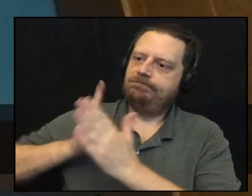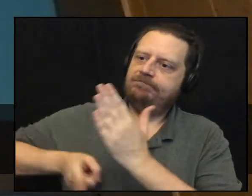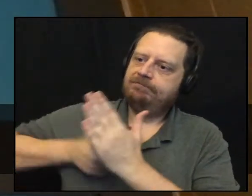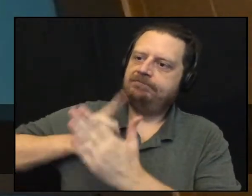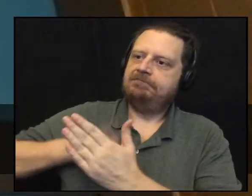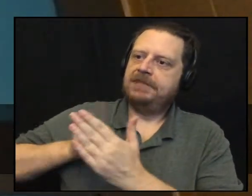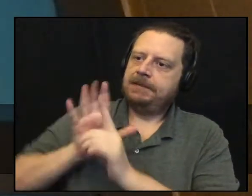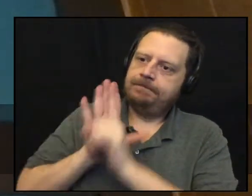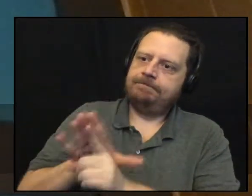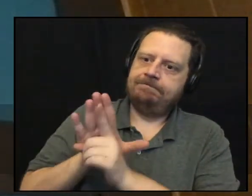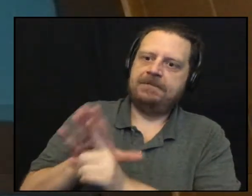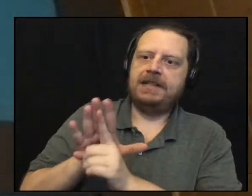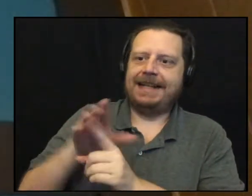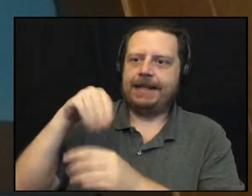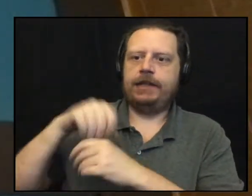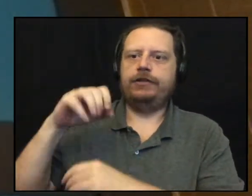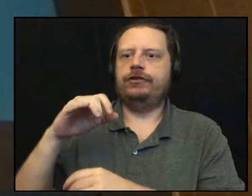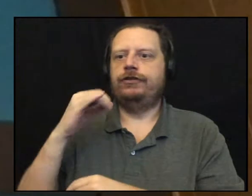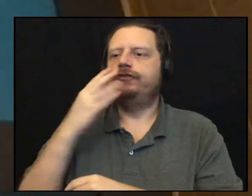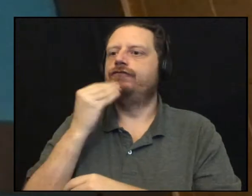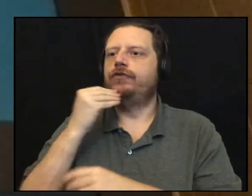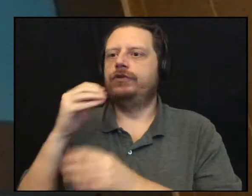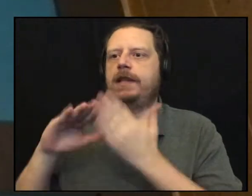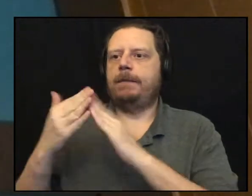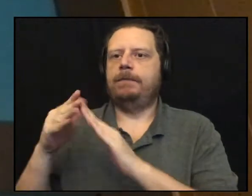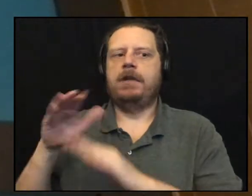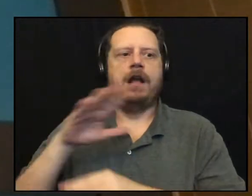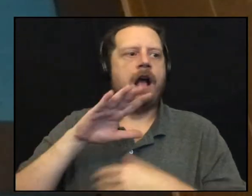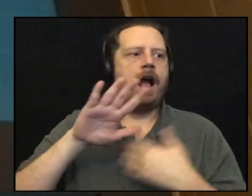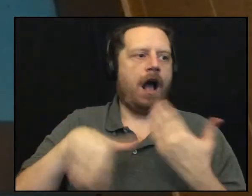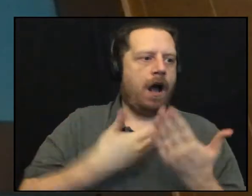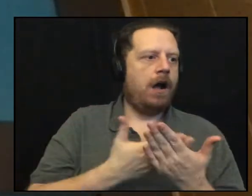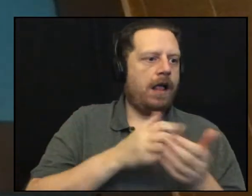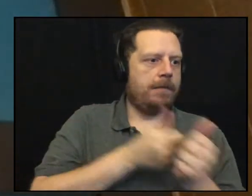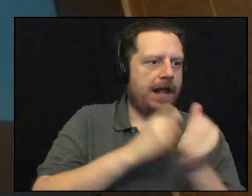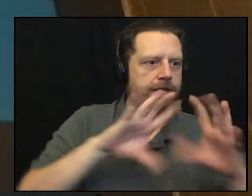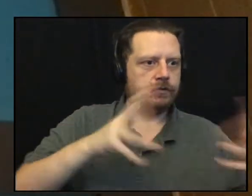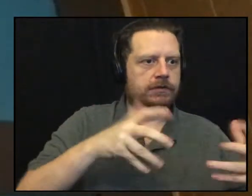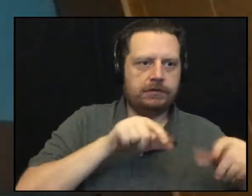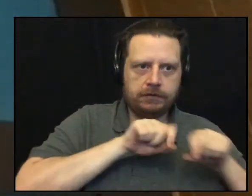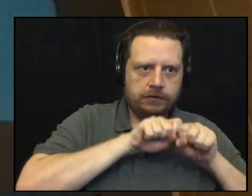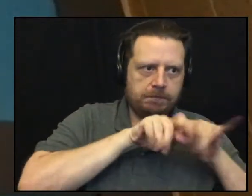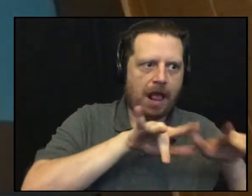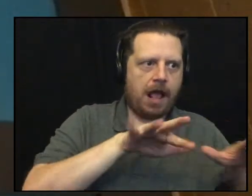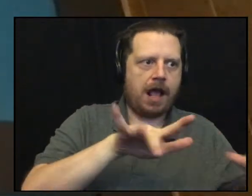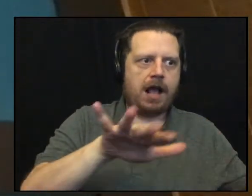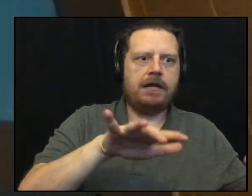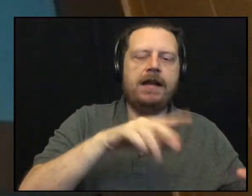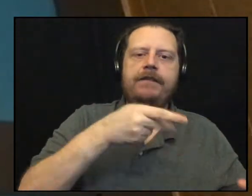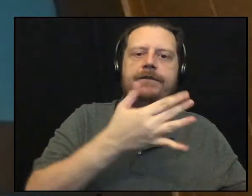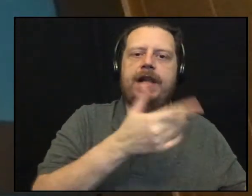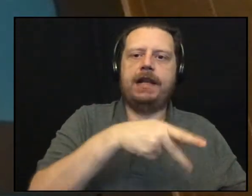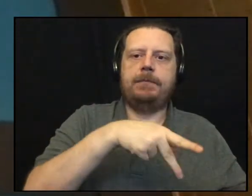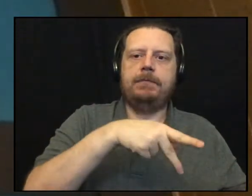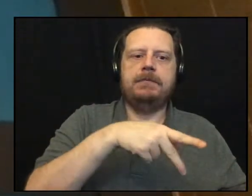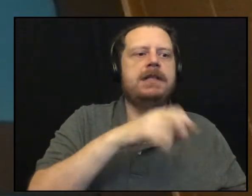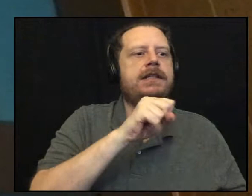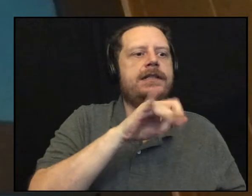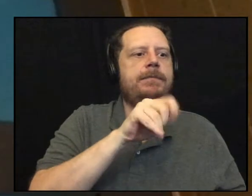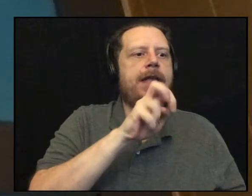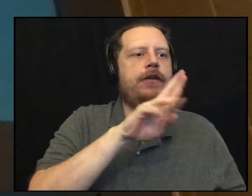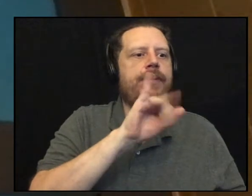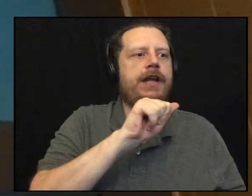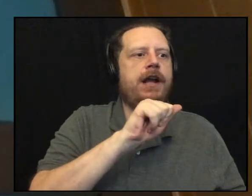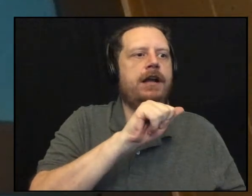the apostles were scattered. Philip went down to the city of Samaria and proclaimed the Messiah to